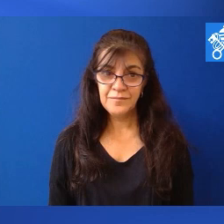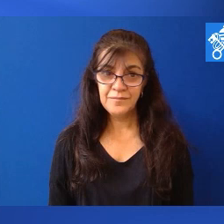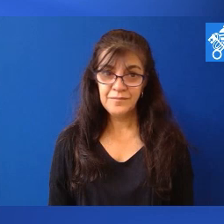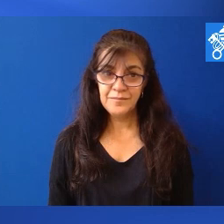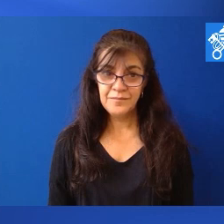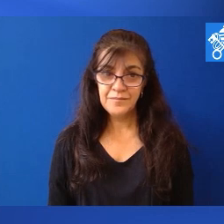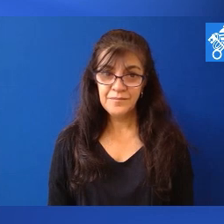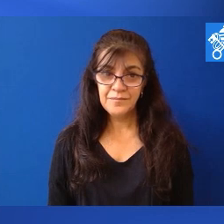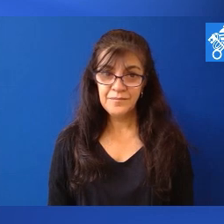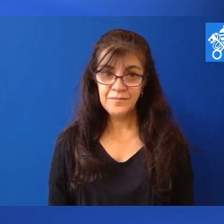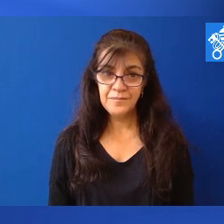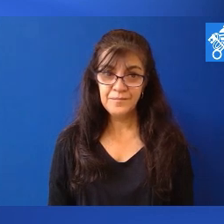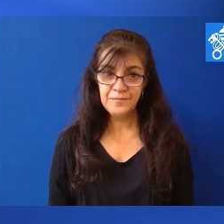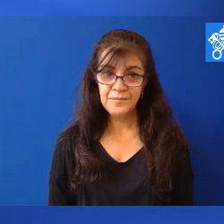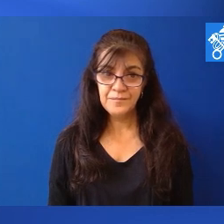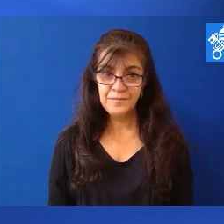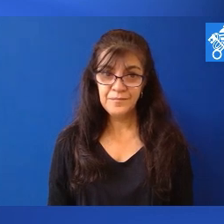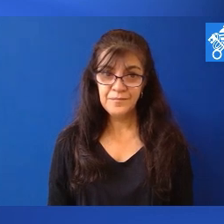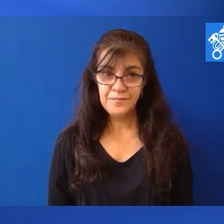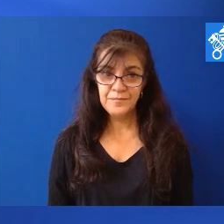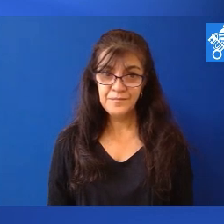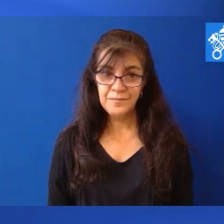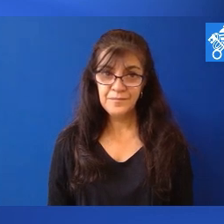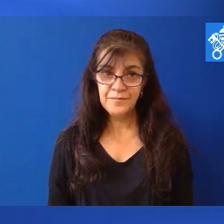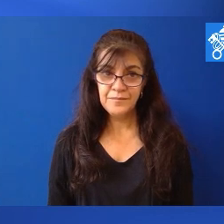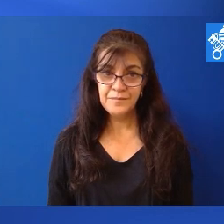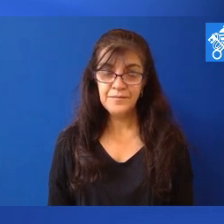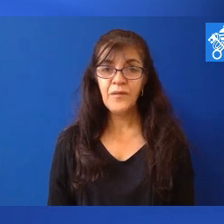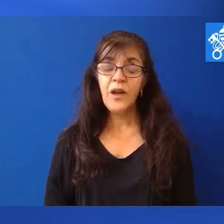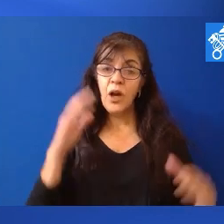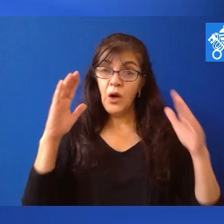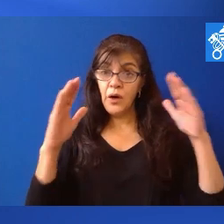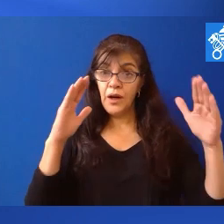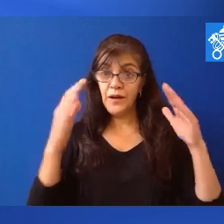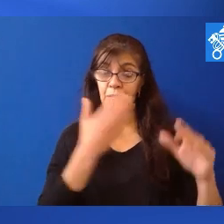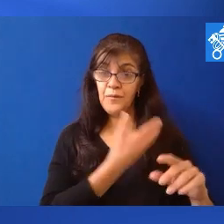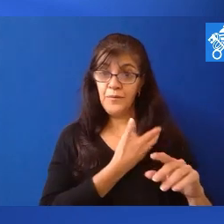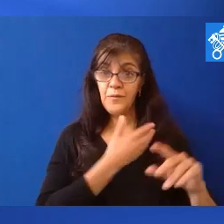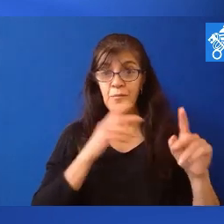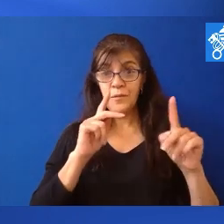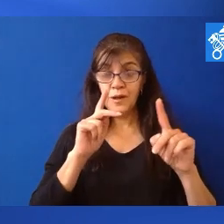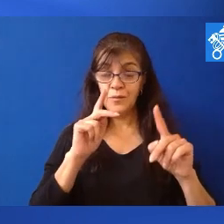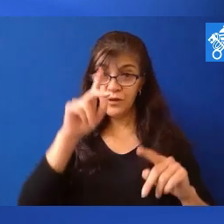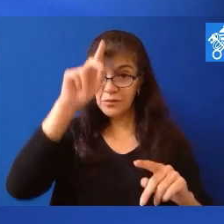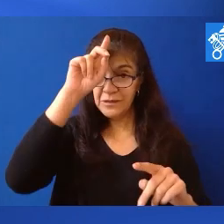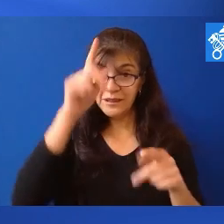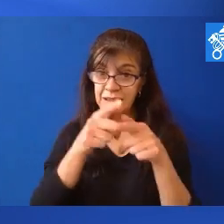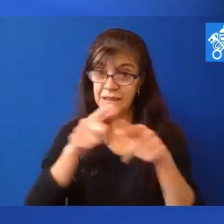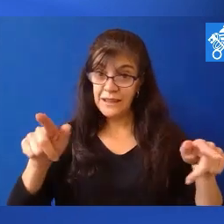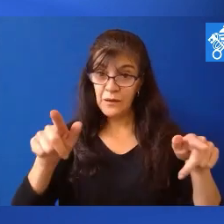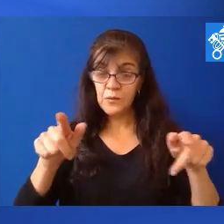noi consolazione e speranza. The greeting of the Holy Father to German pilgrims.